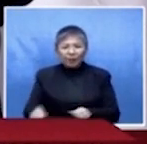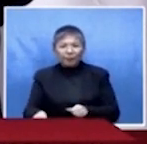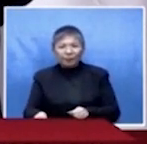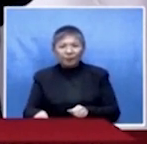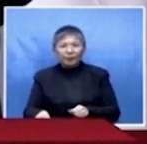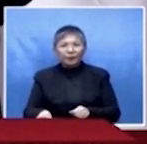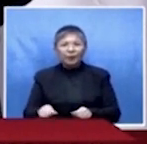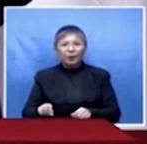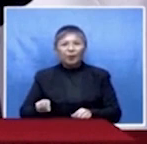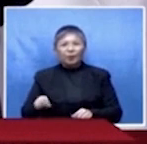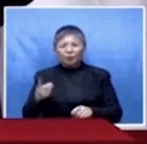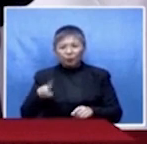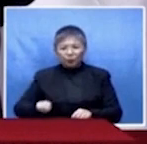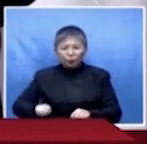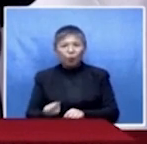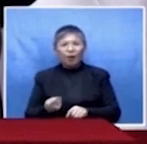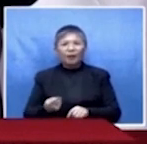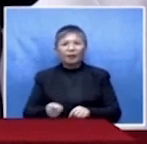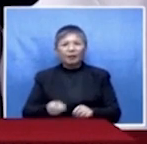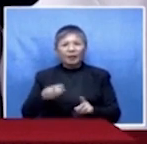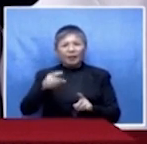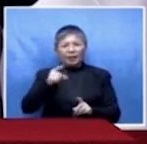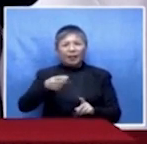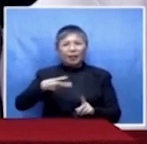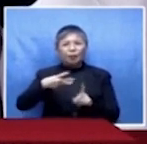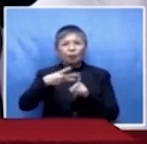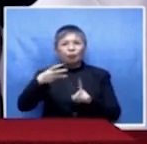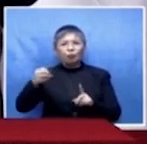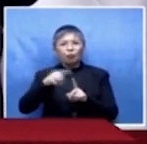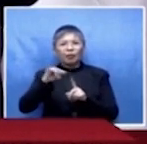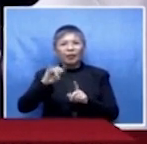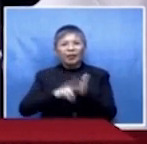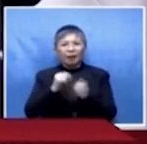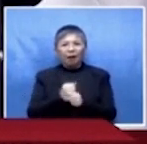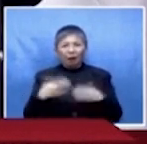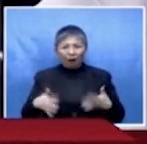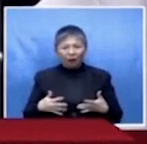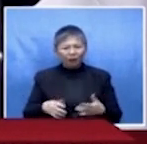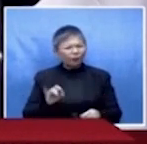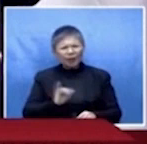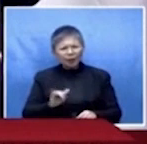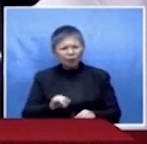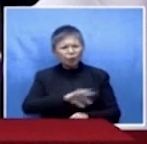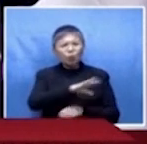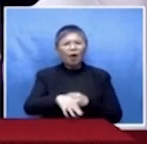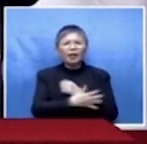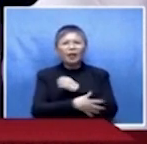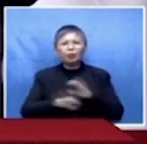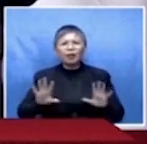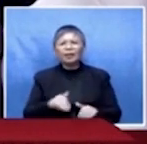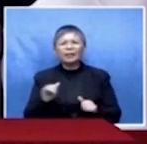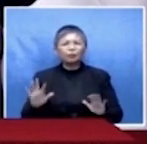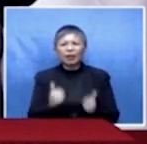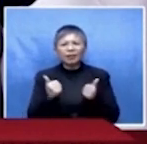brief process of shutdown, restart, and reboot. And all countries have the opportunity to reset all the systems. Negara mempunyai kesempatan